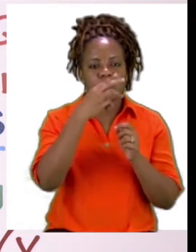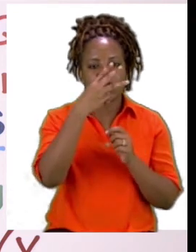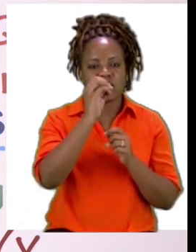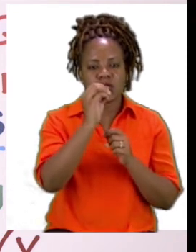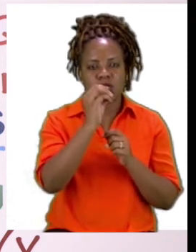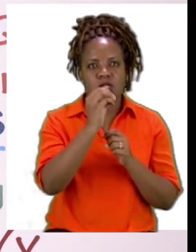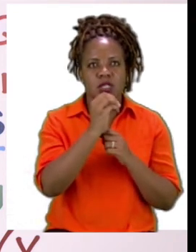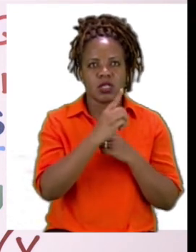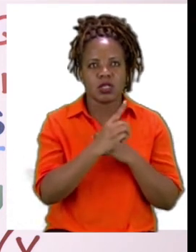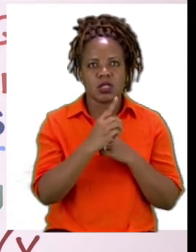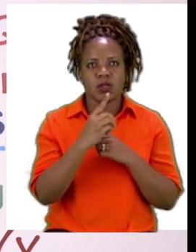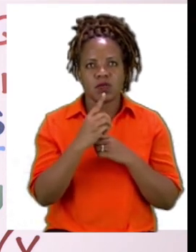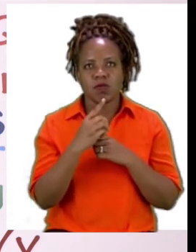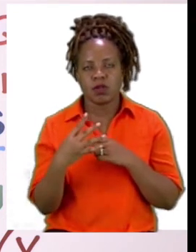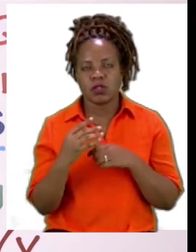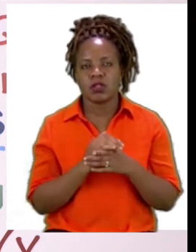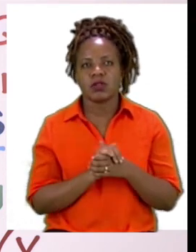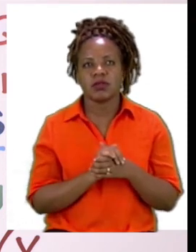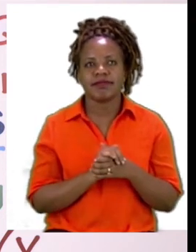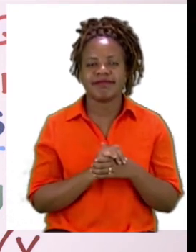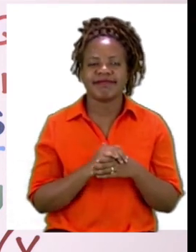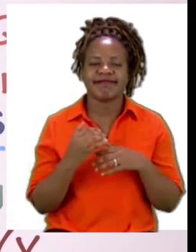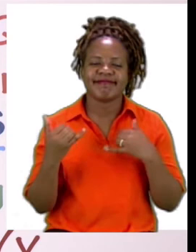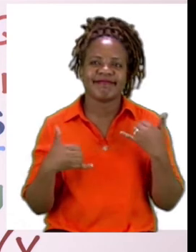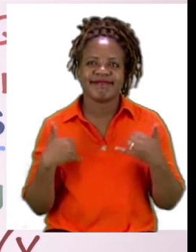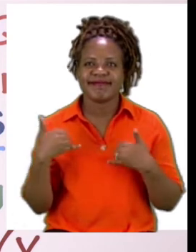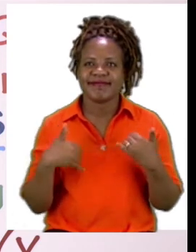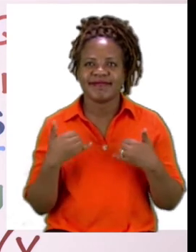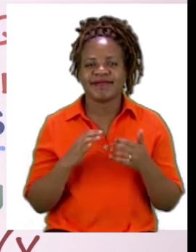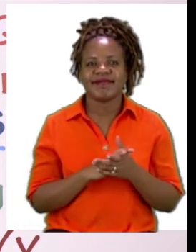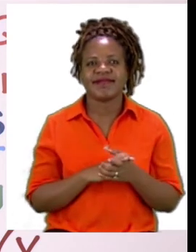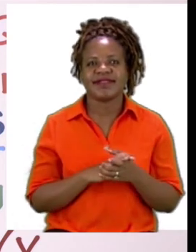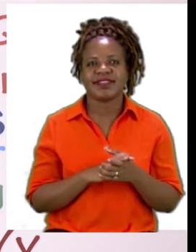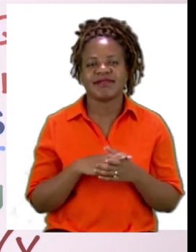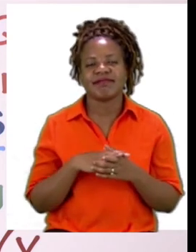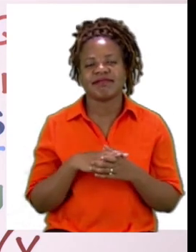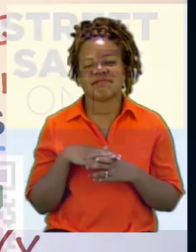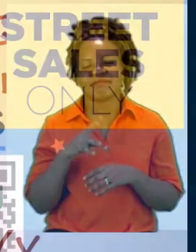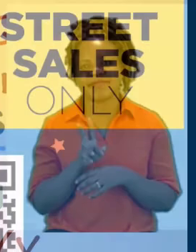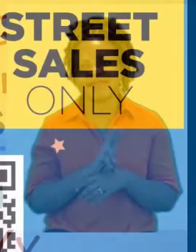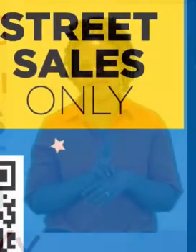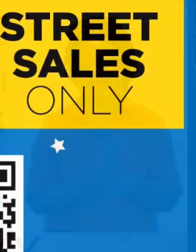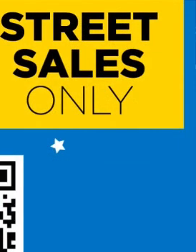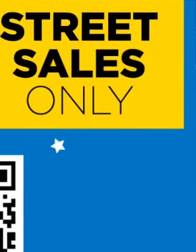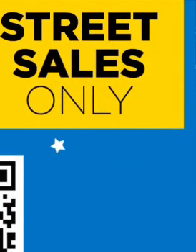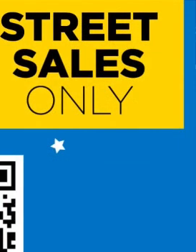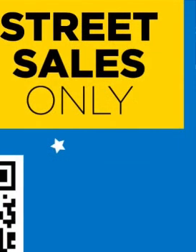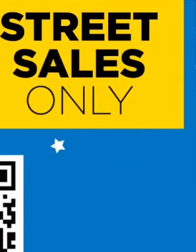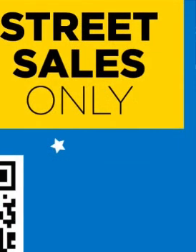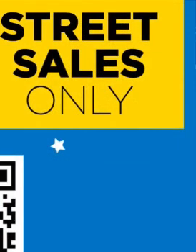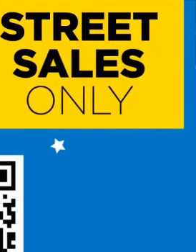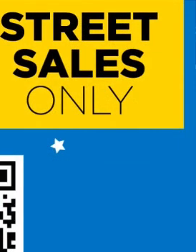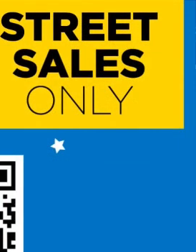answer. Take your time, have so much fun, and I will see you after the advert break. Follow us on